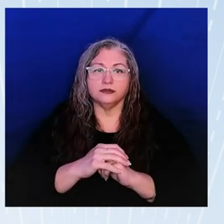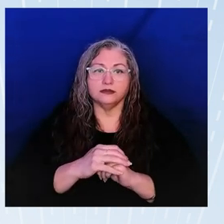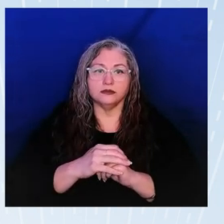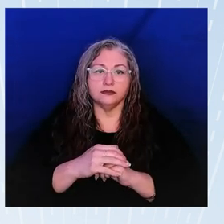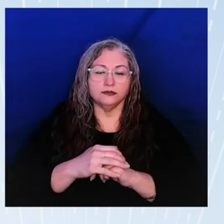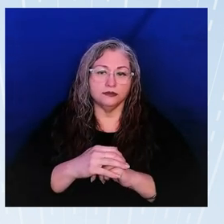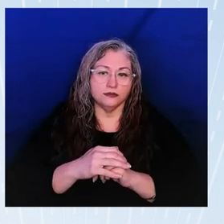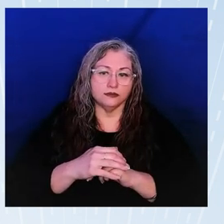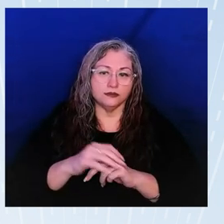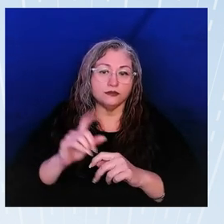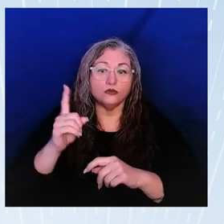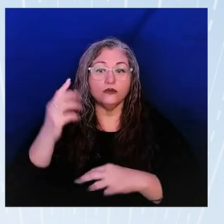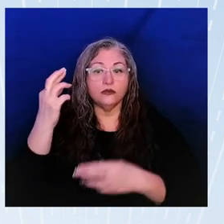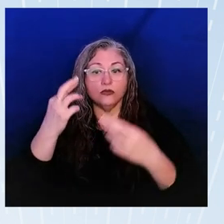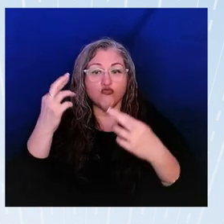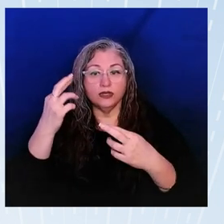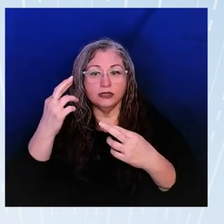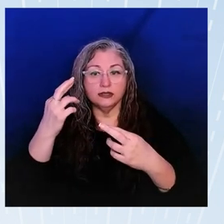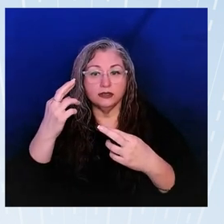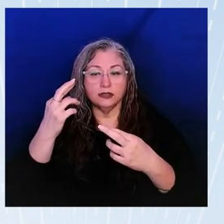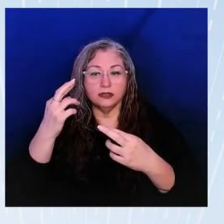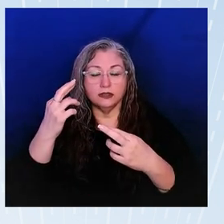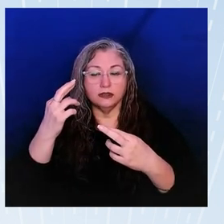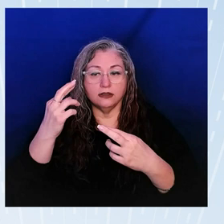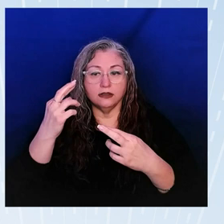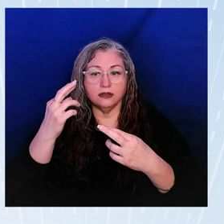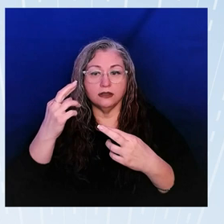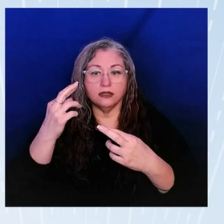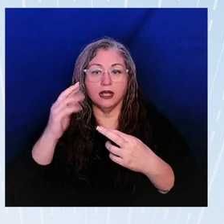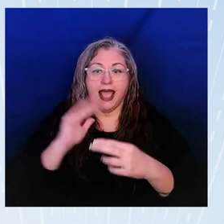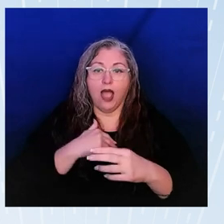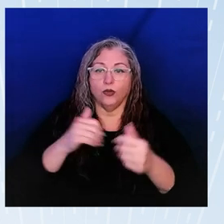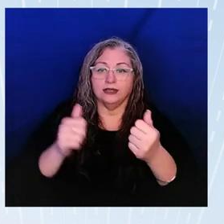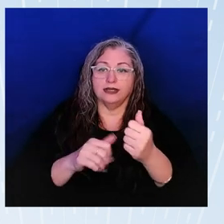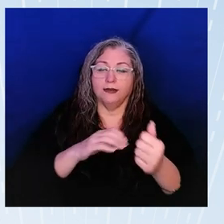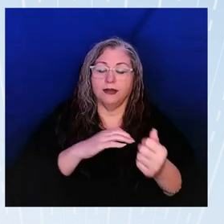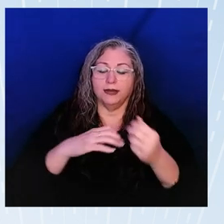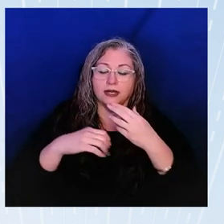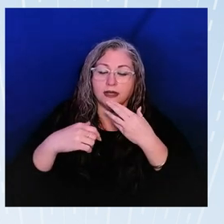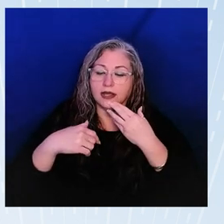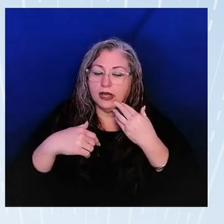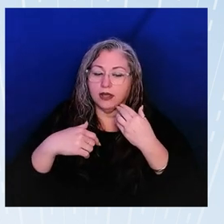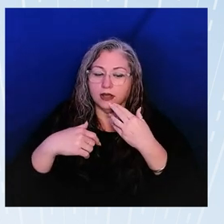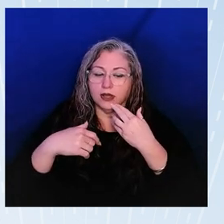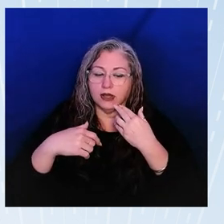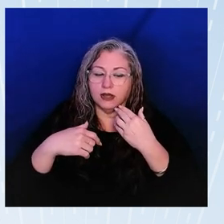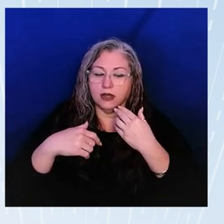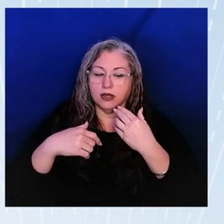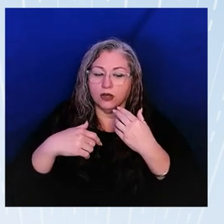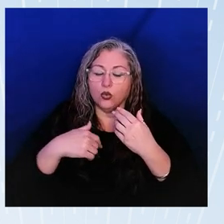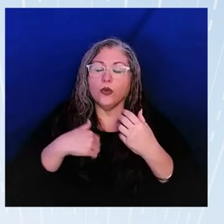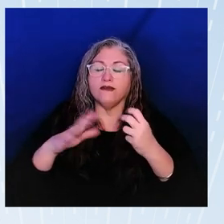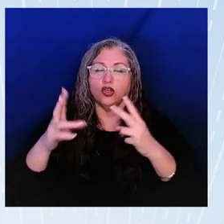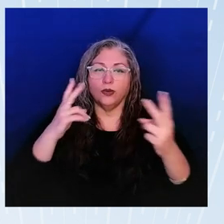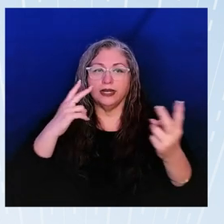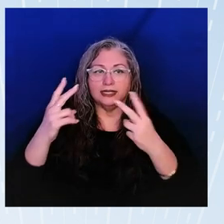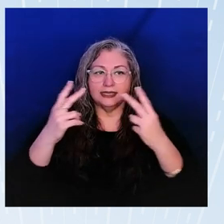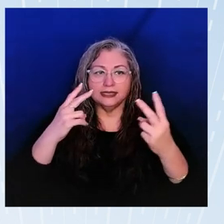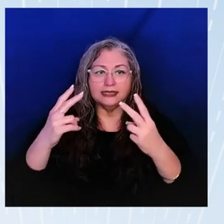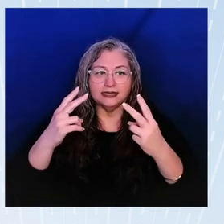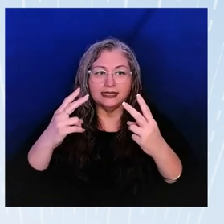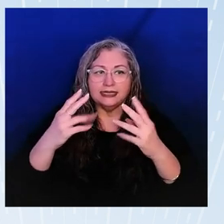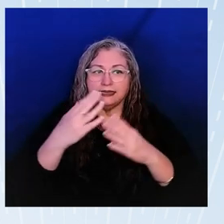One of the reason, you know, our subcommittee, we have personally seen,